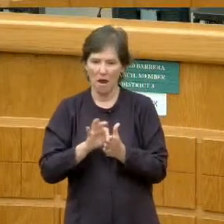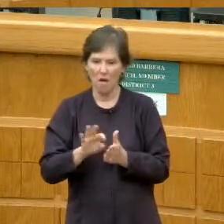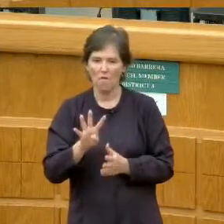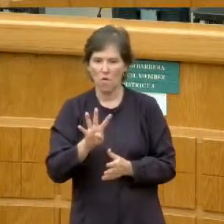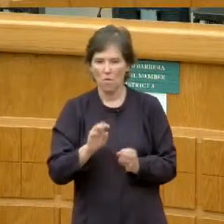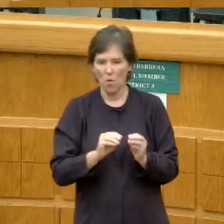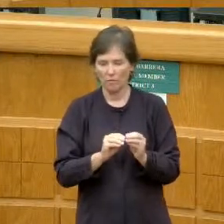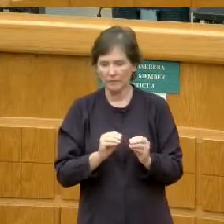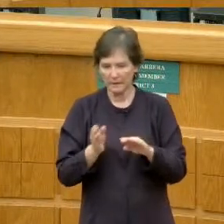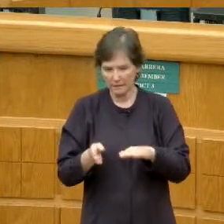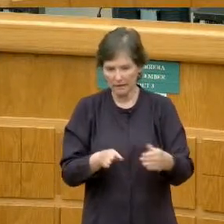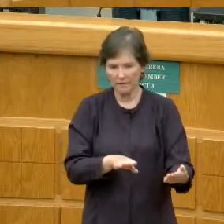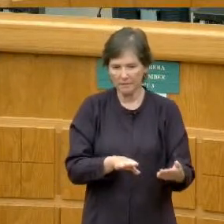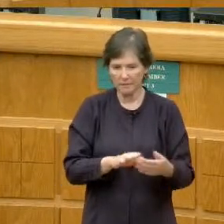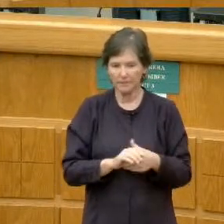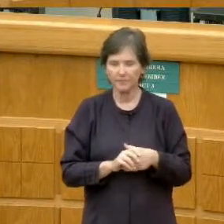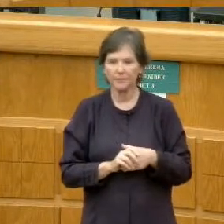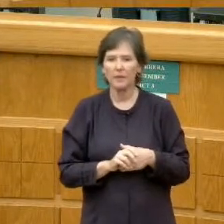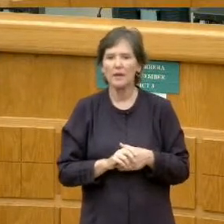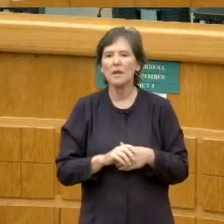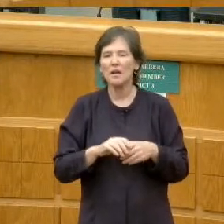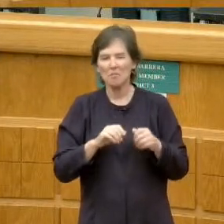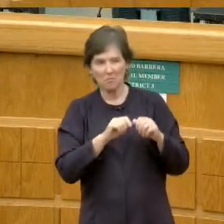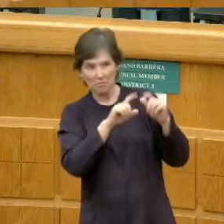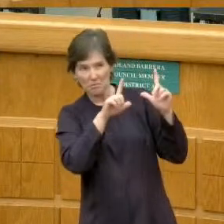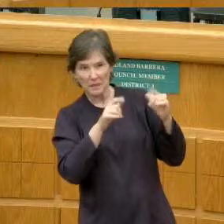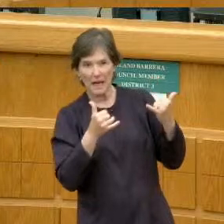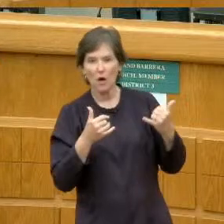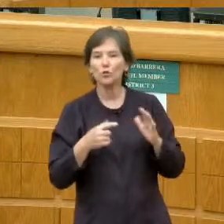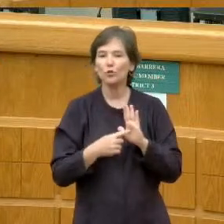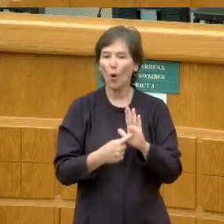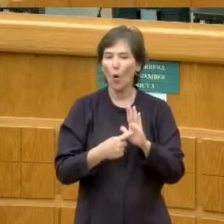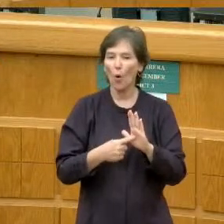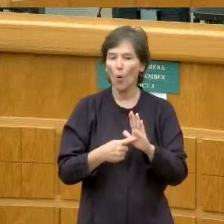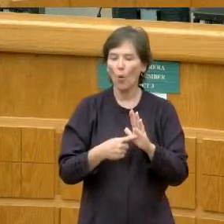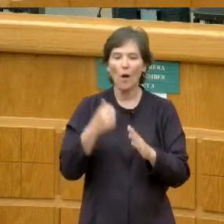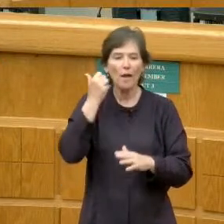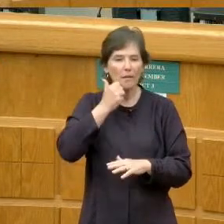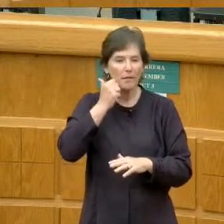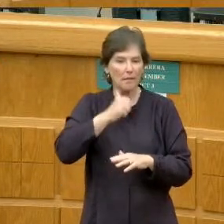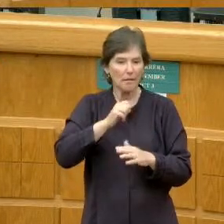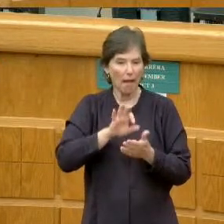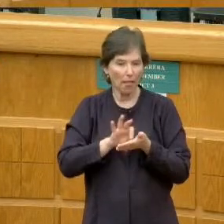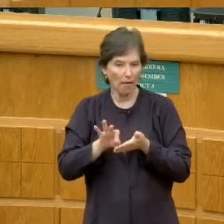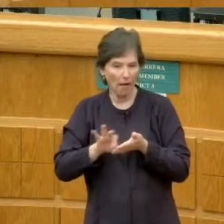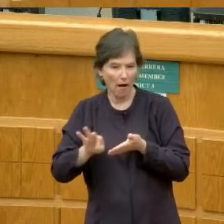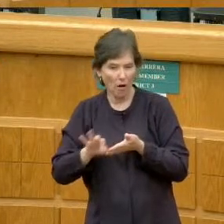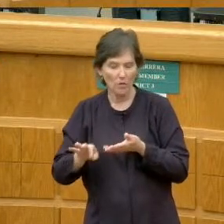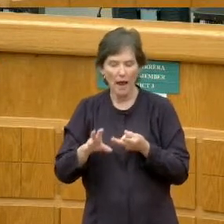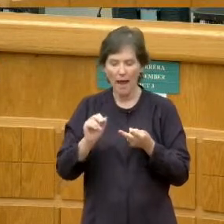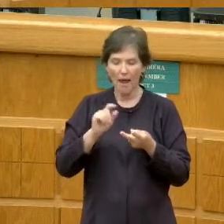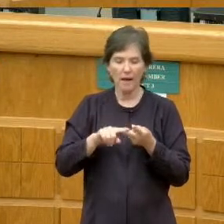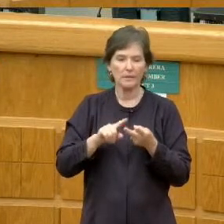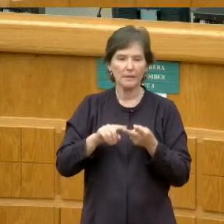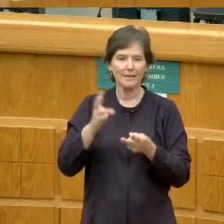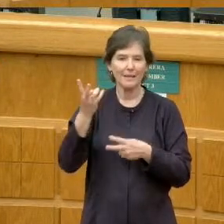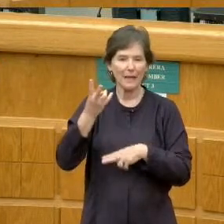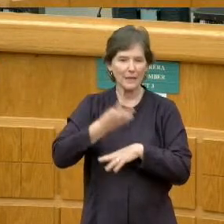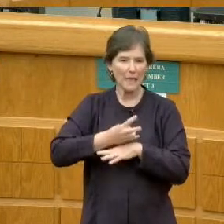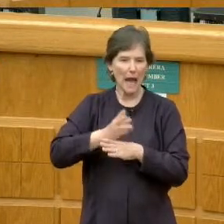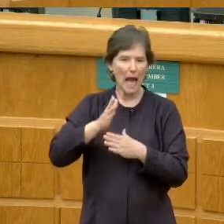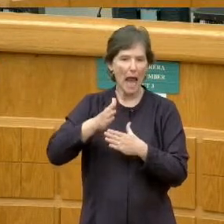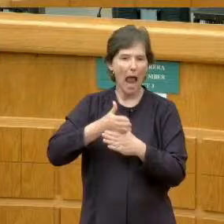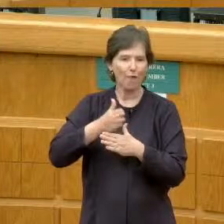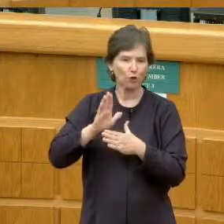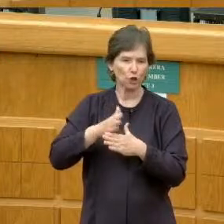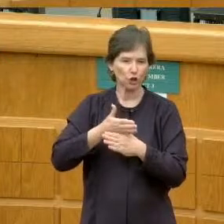our daily count, and that also has a red line that shows the 7-day running total, or running average, I mean. And you can see,